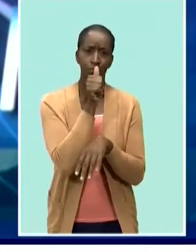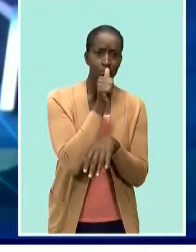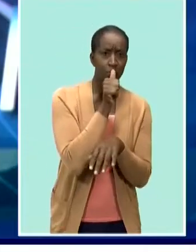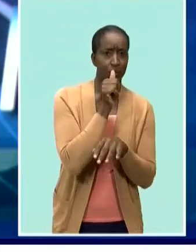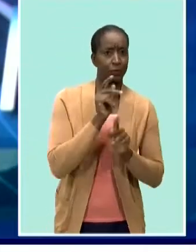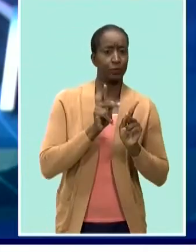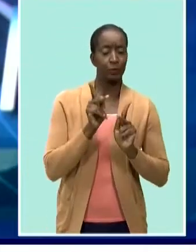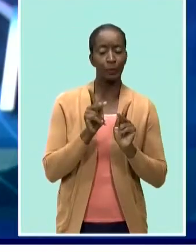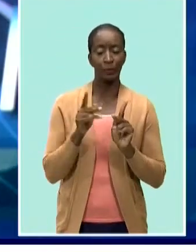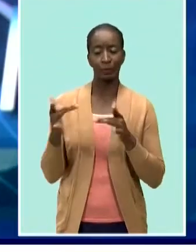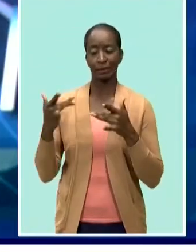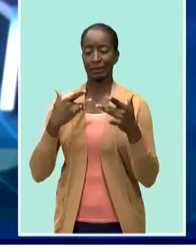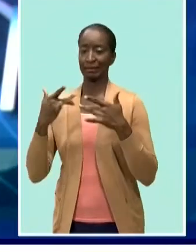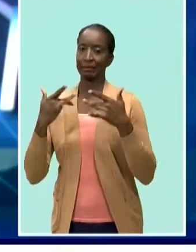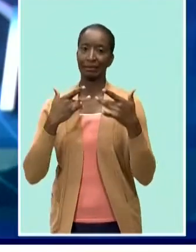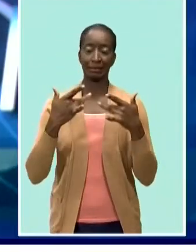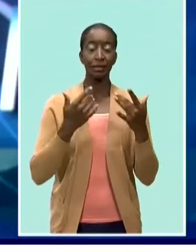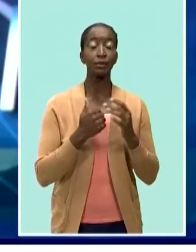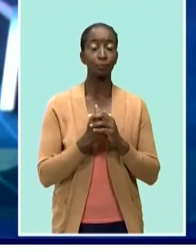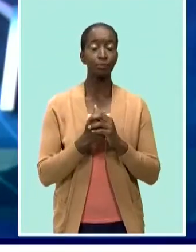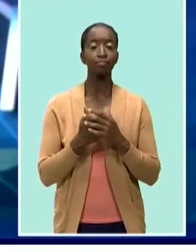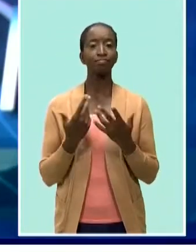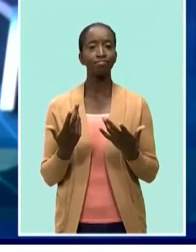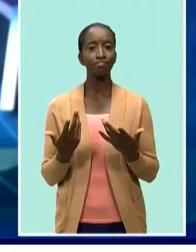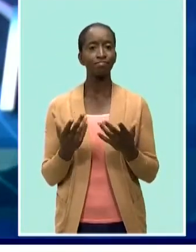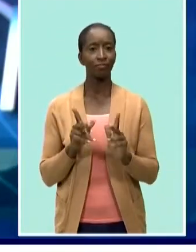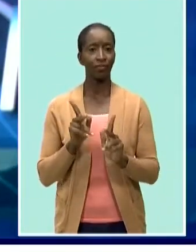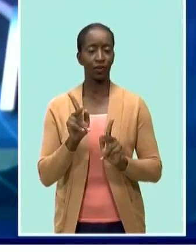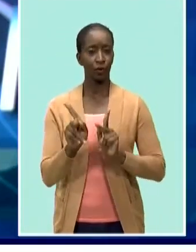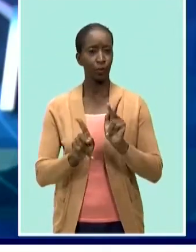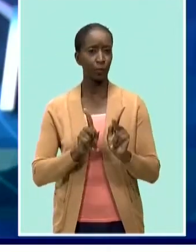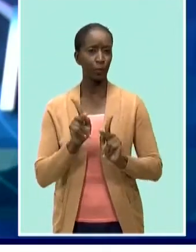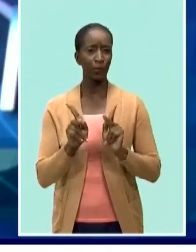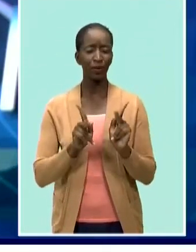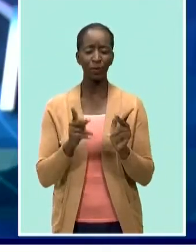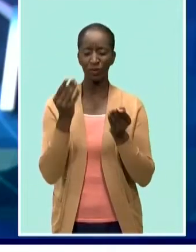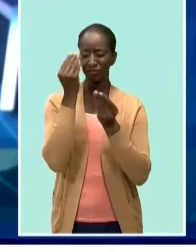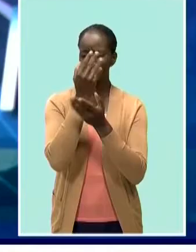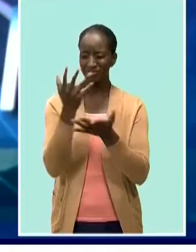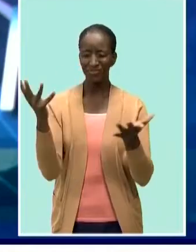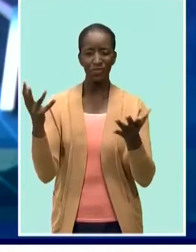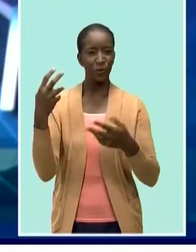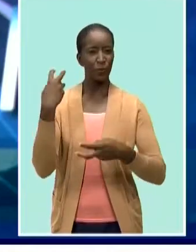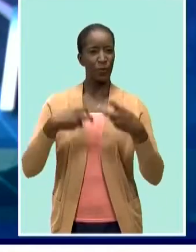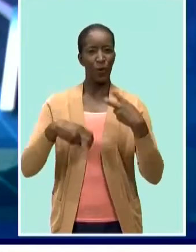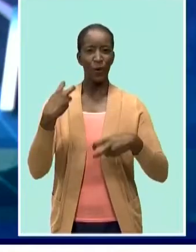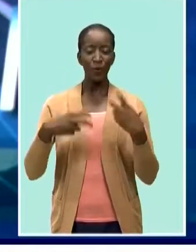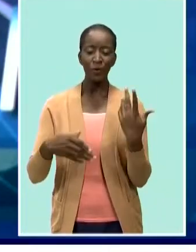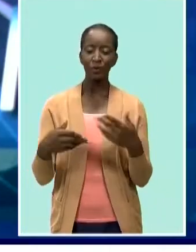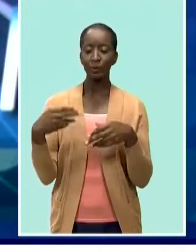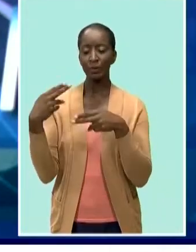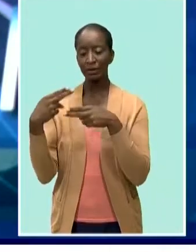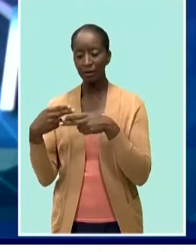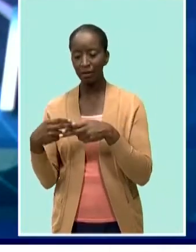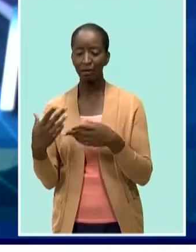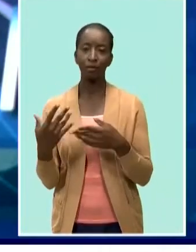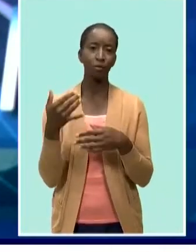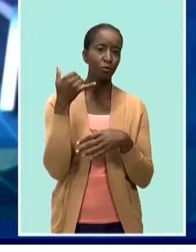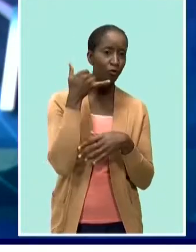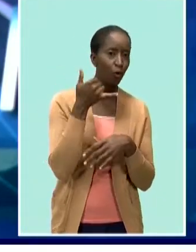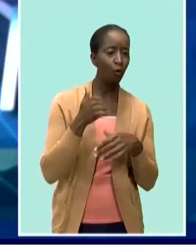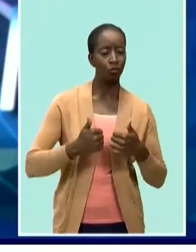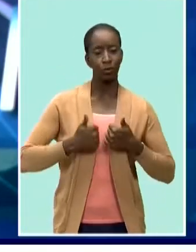Manager Carolyn Williams-Gale says that people have been reporting some problems uploading the requisite information in Tamis, prompting